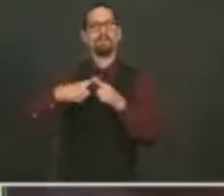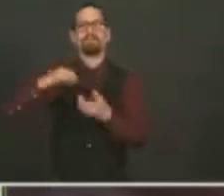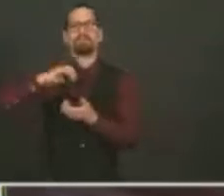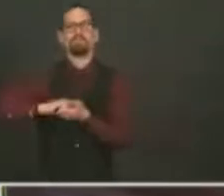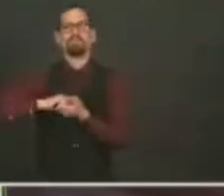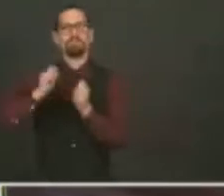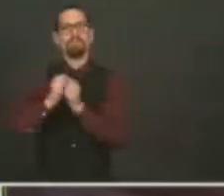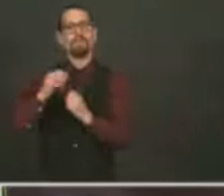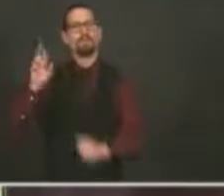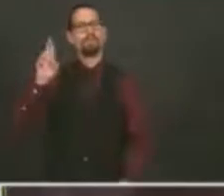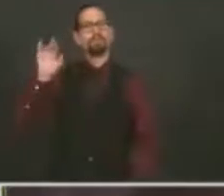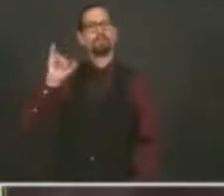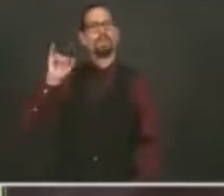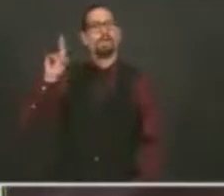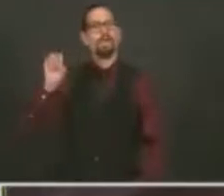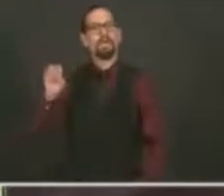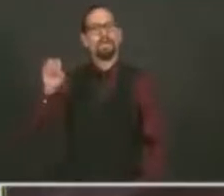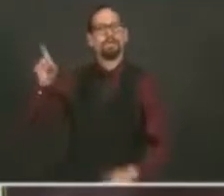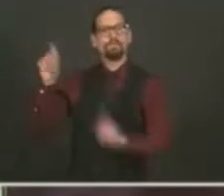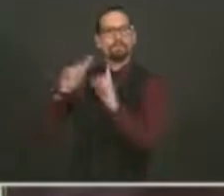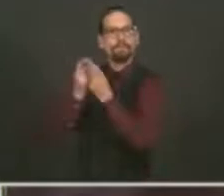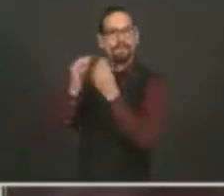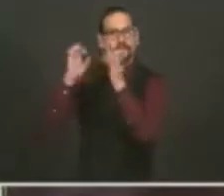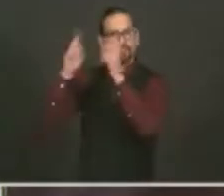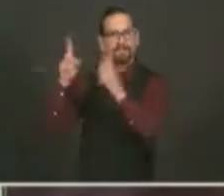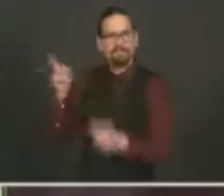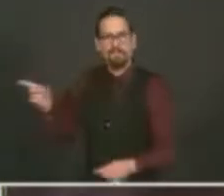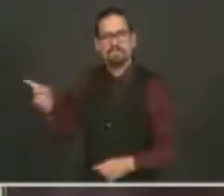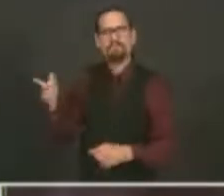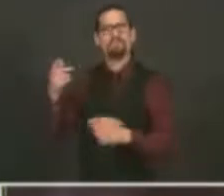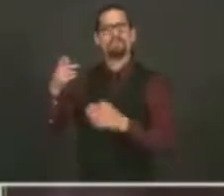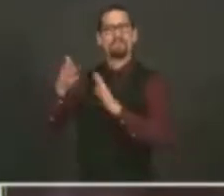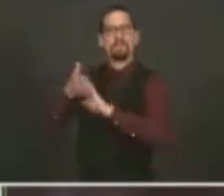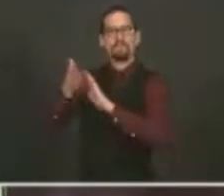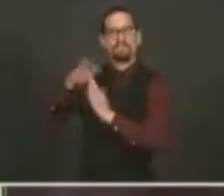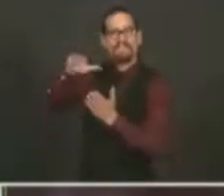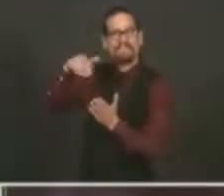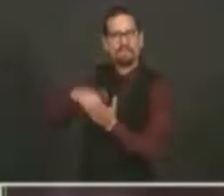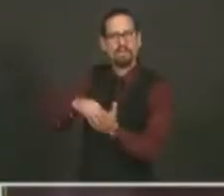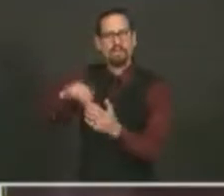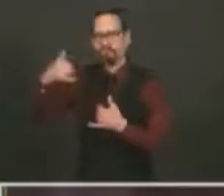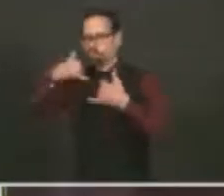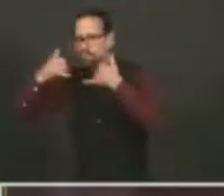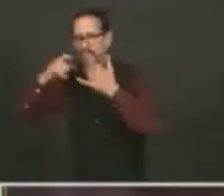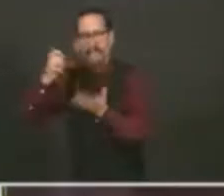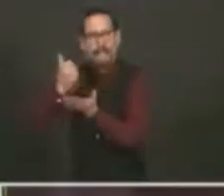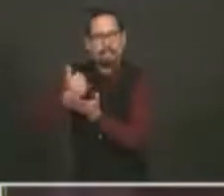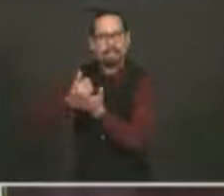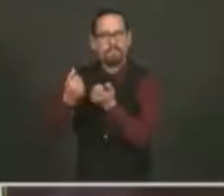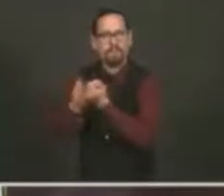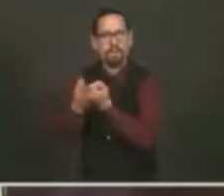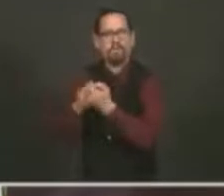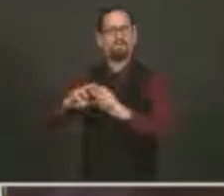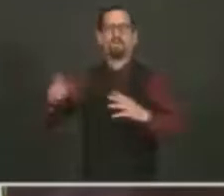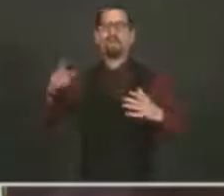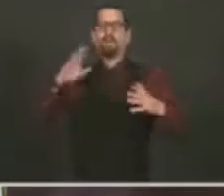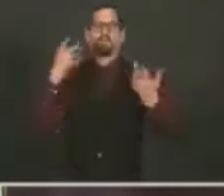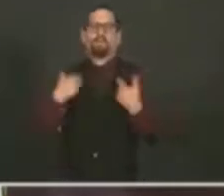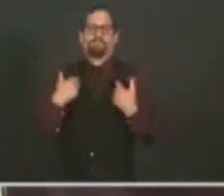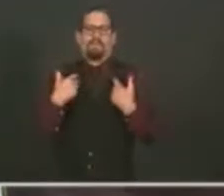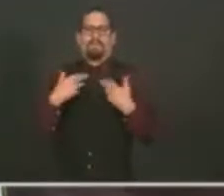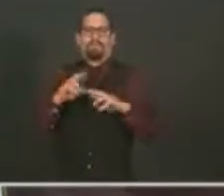the Education Operations Center, and an amazing team of heroes to me in our COVID